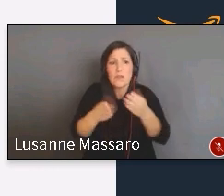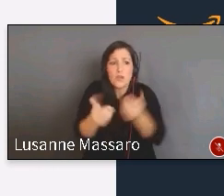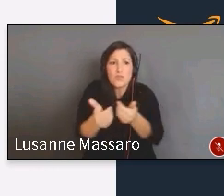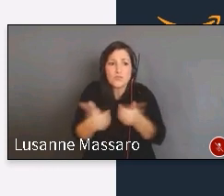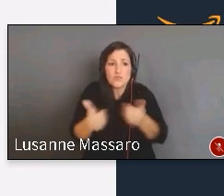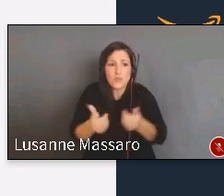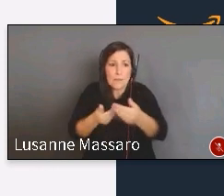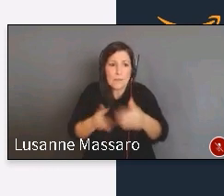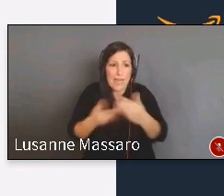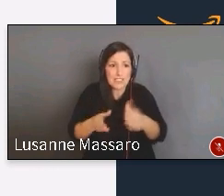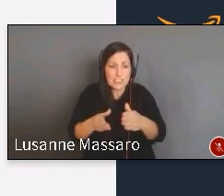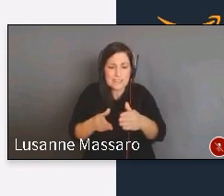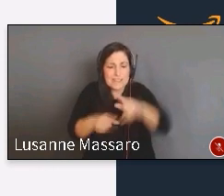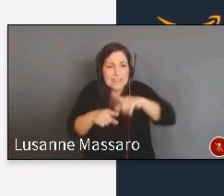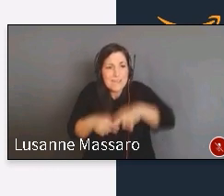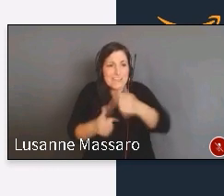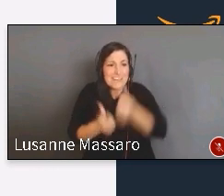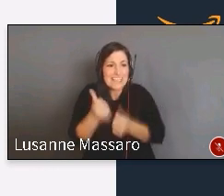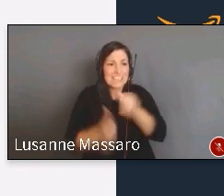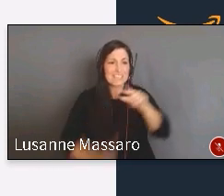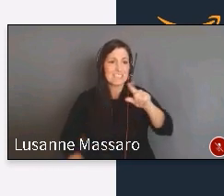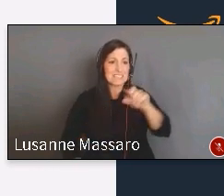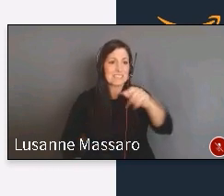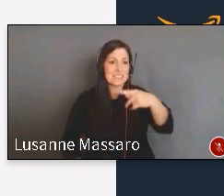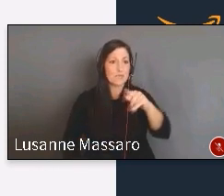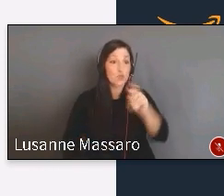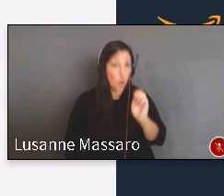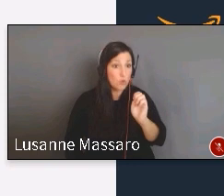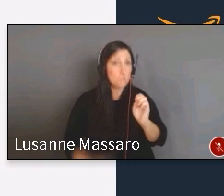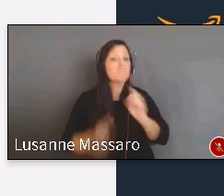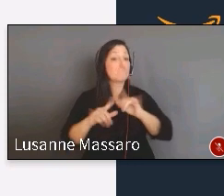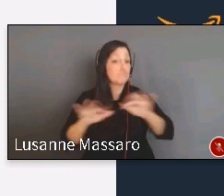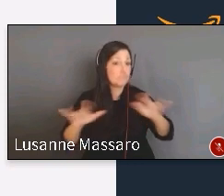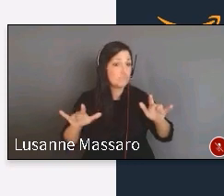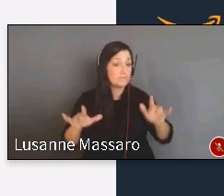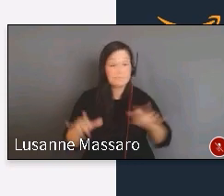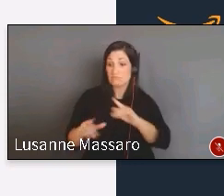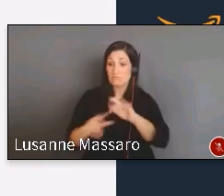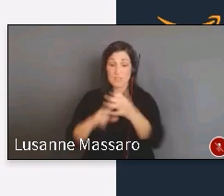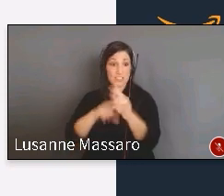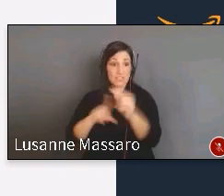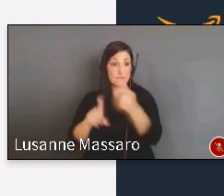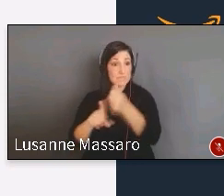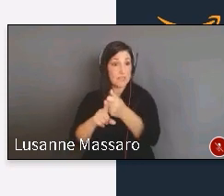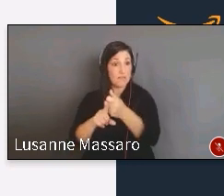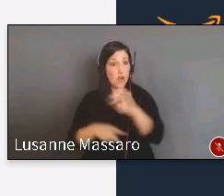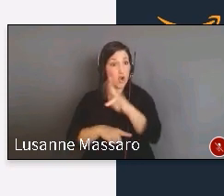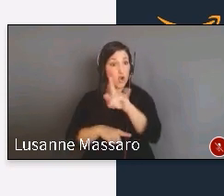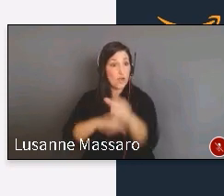trucks again. Shifts available include early morning, day,